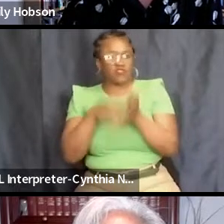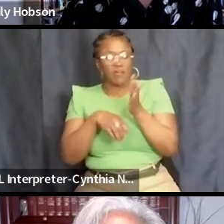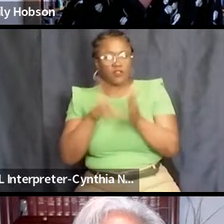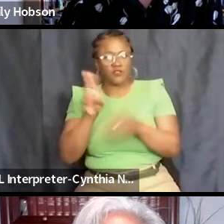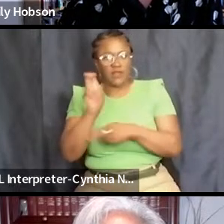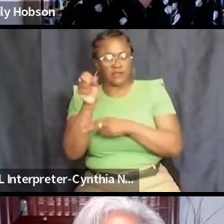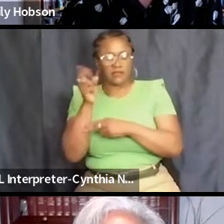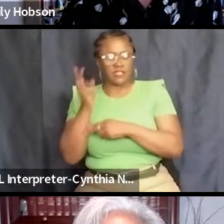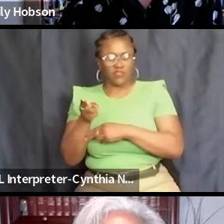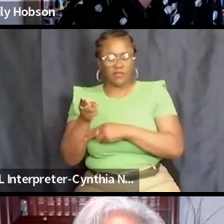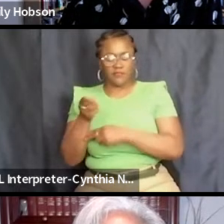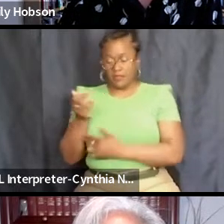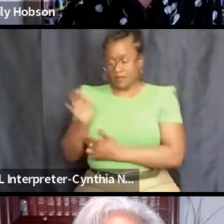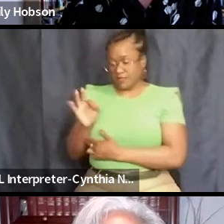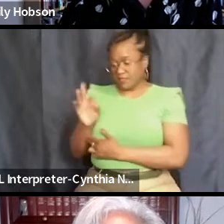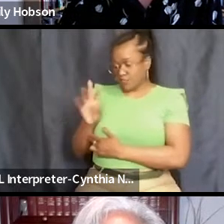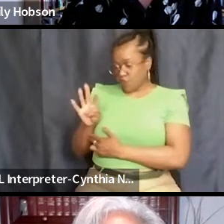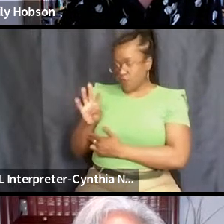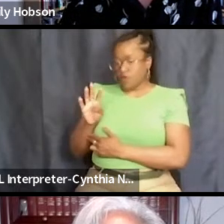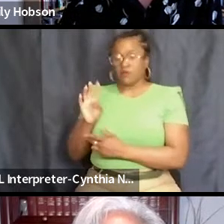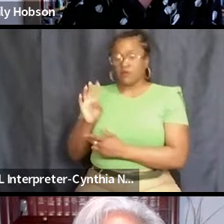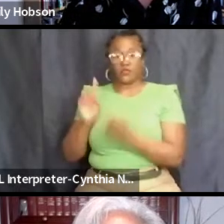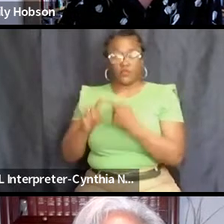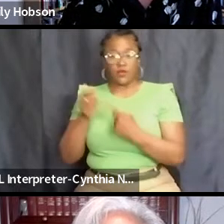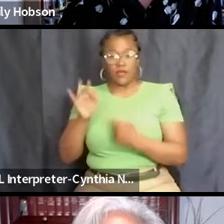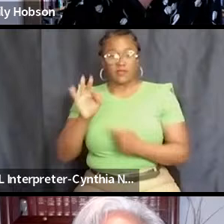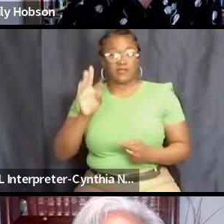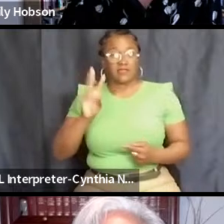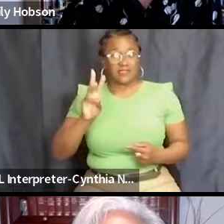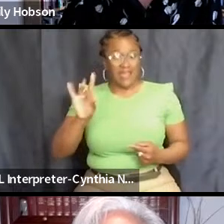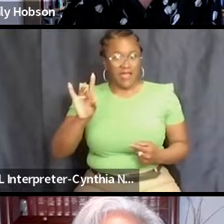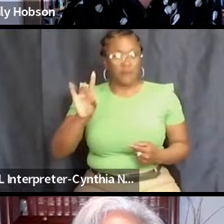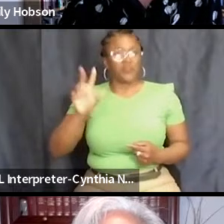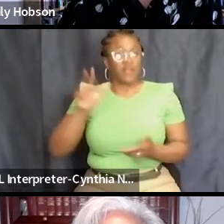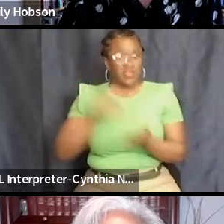you know, from 1964 to 1968, there are about